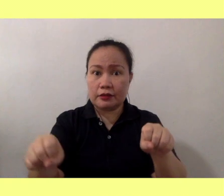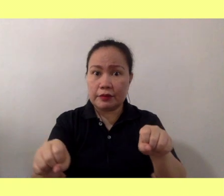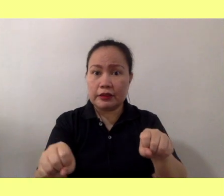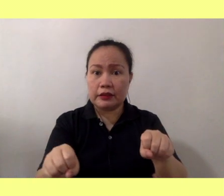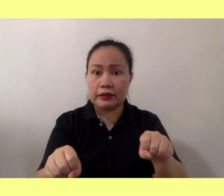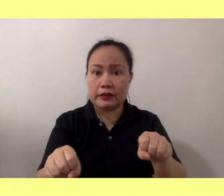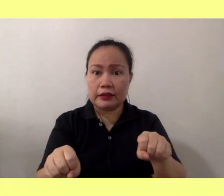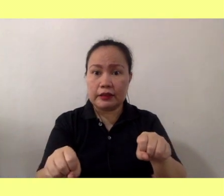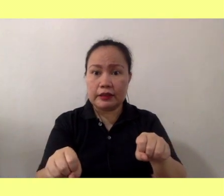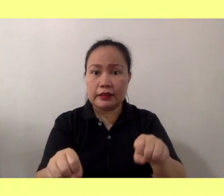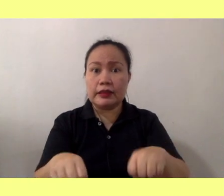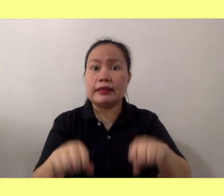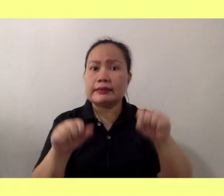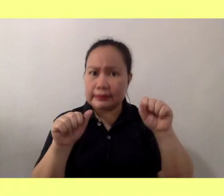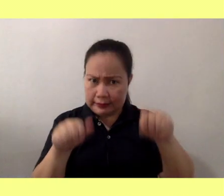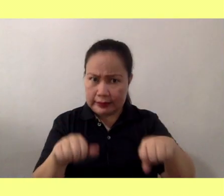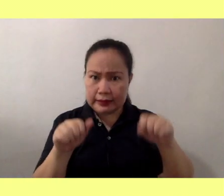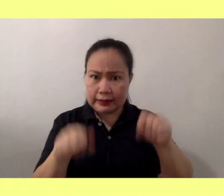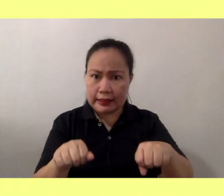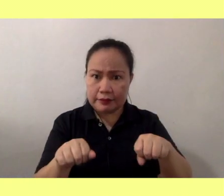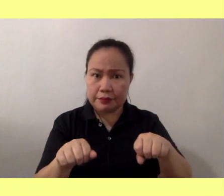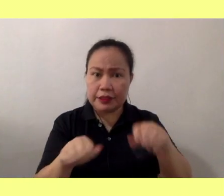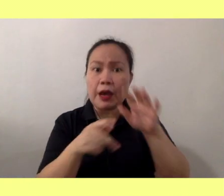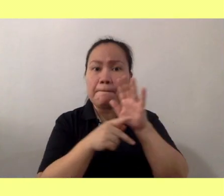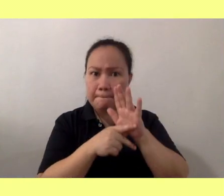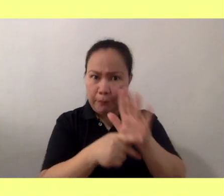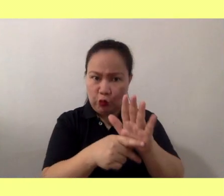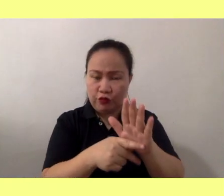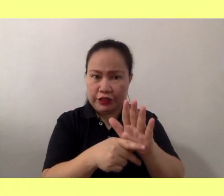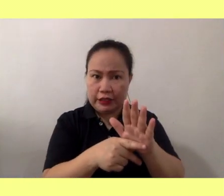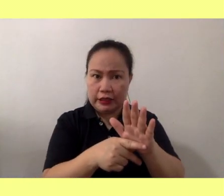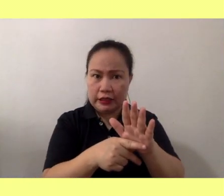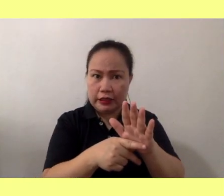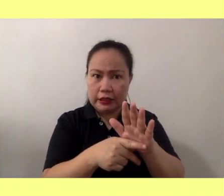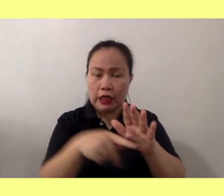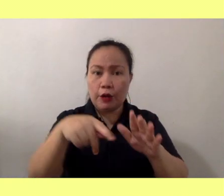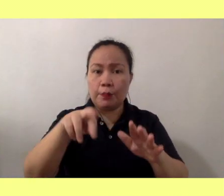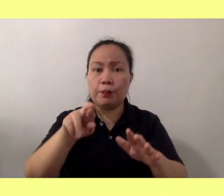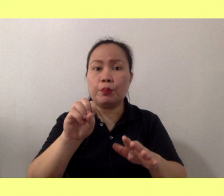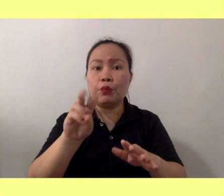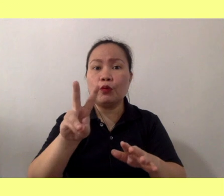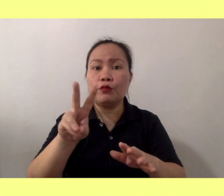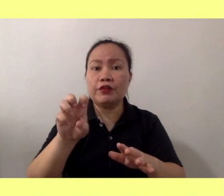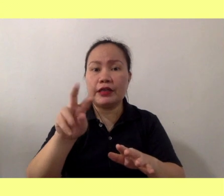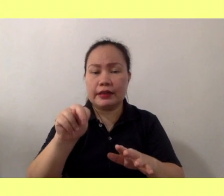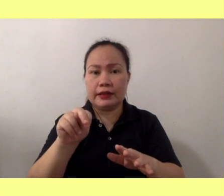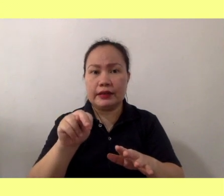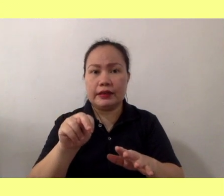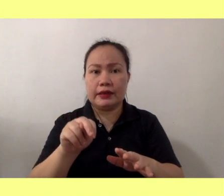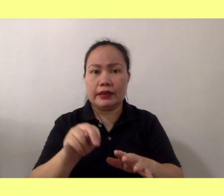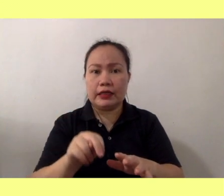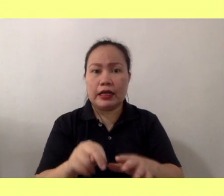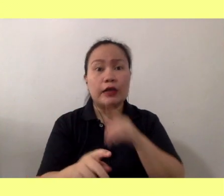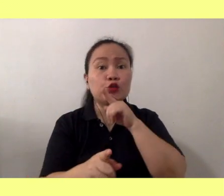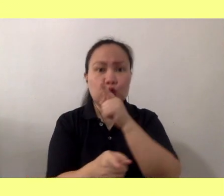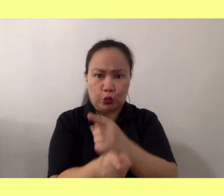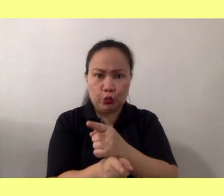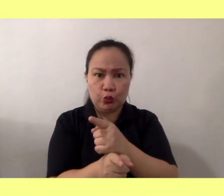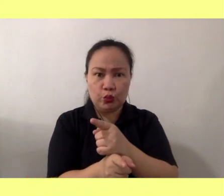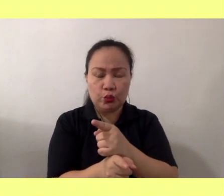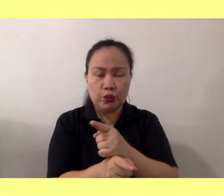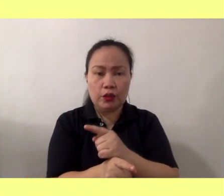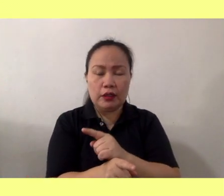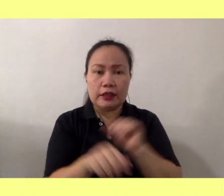postulates, it is accepted as true without proof. But the theorems, these are statements that can be